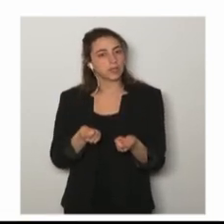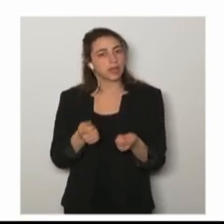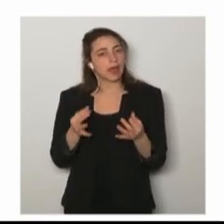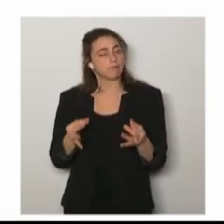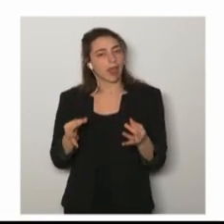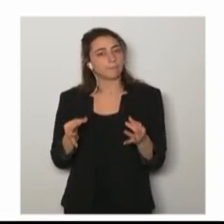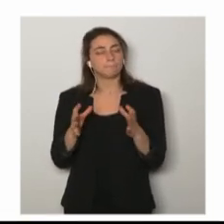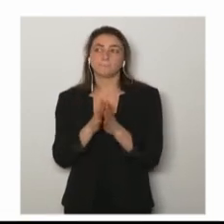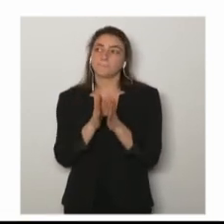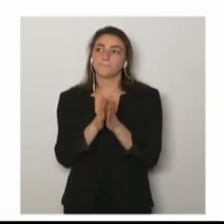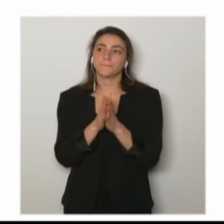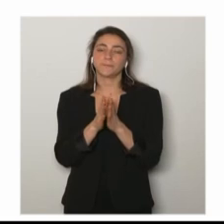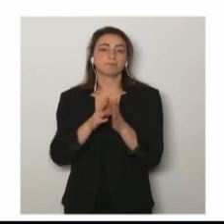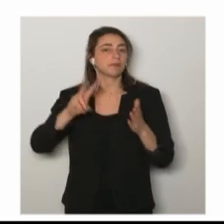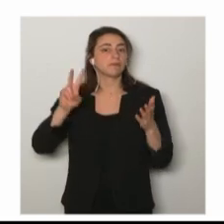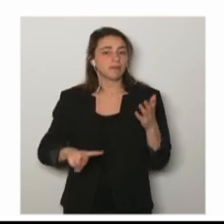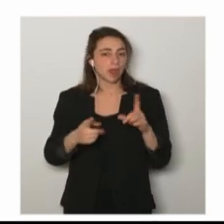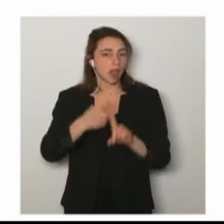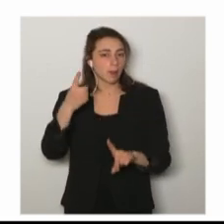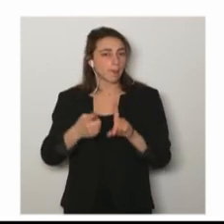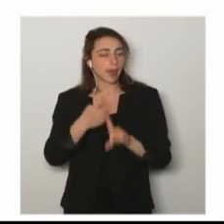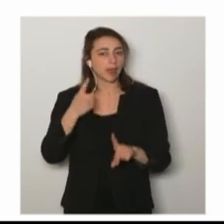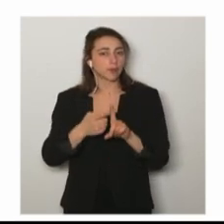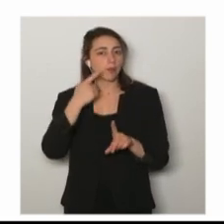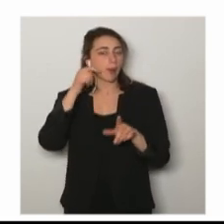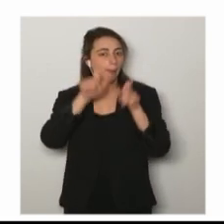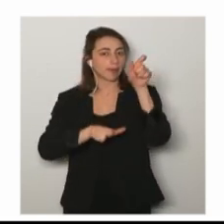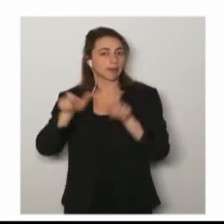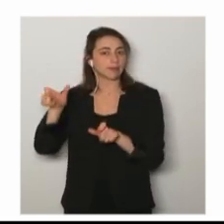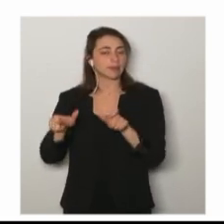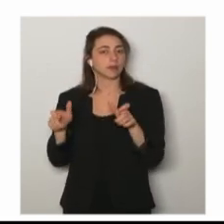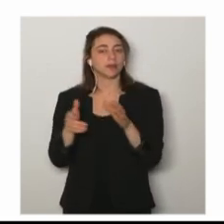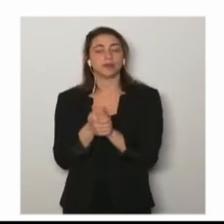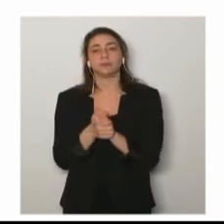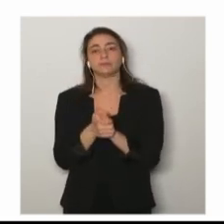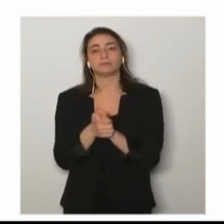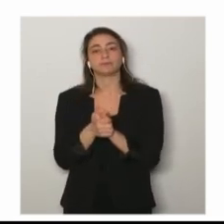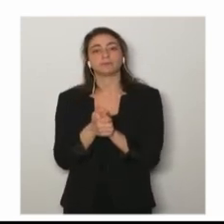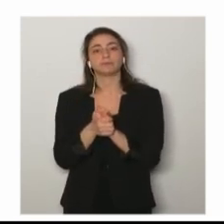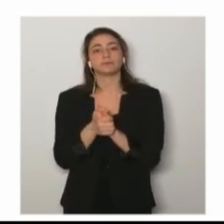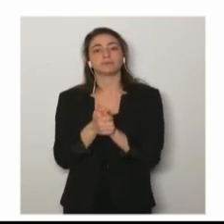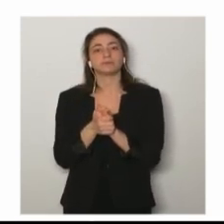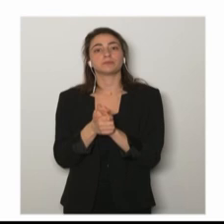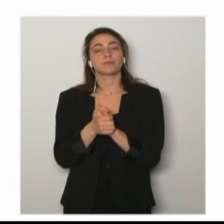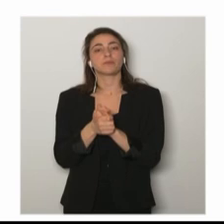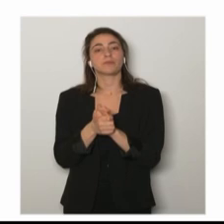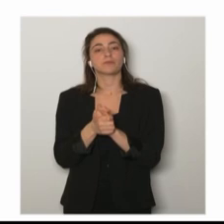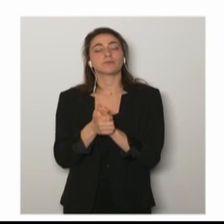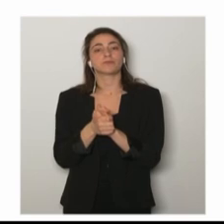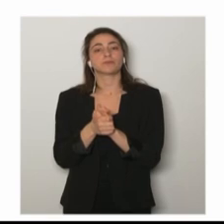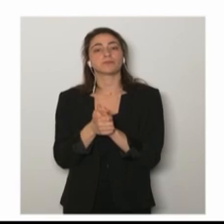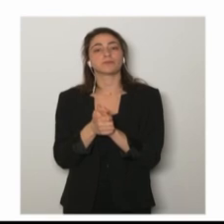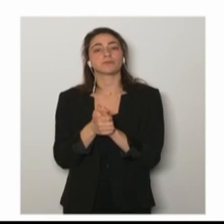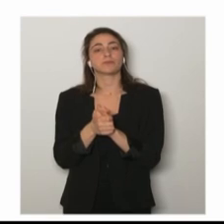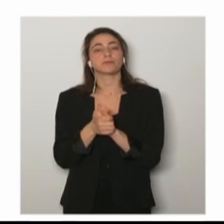important for those who are not employees working for an employer, but for the self, and particularly for the